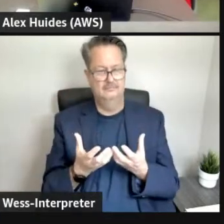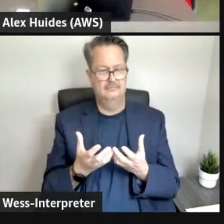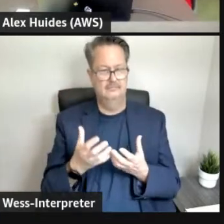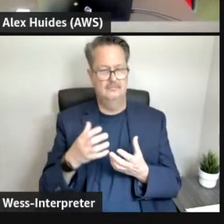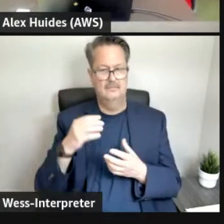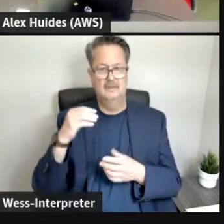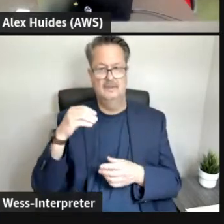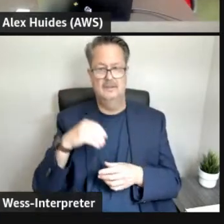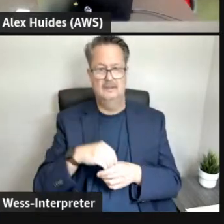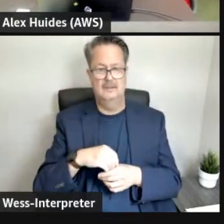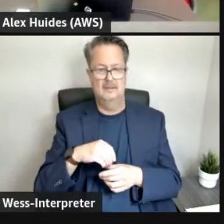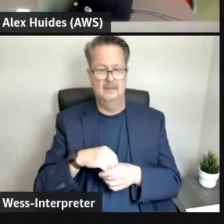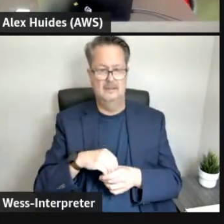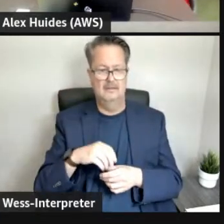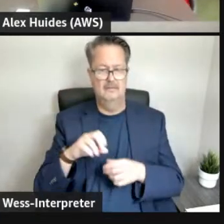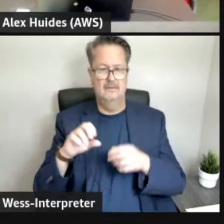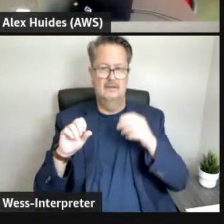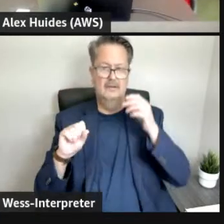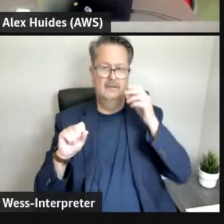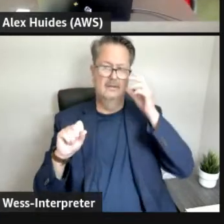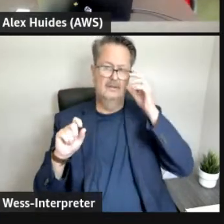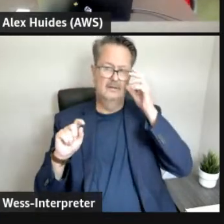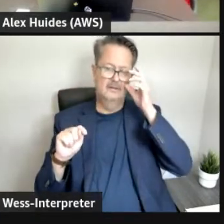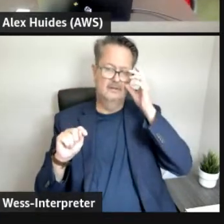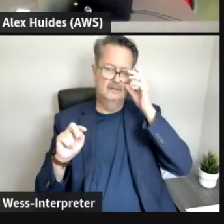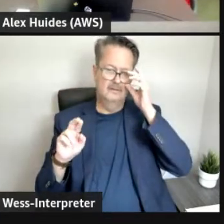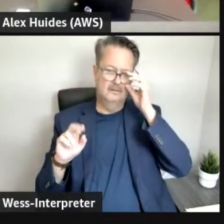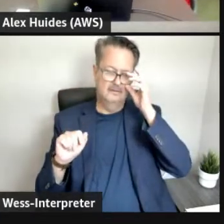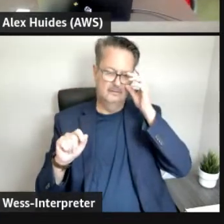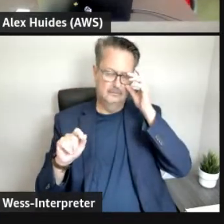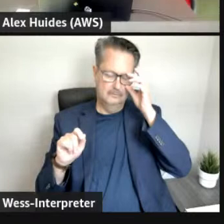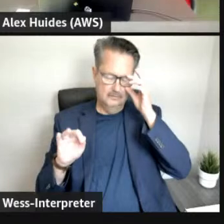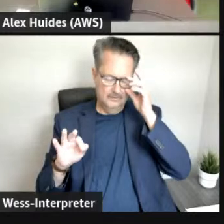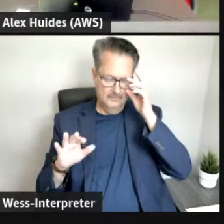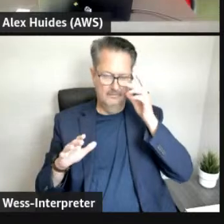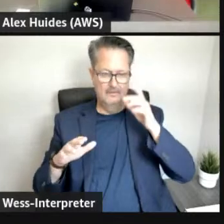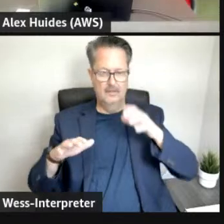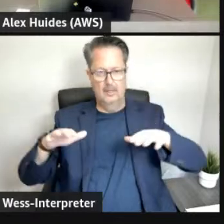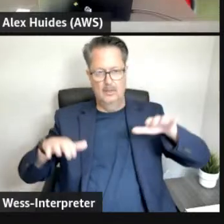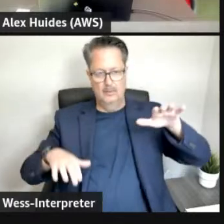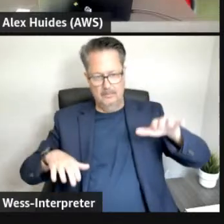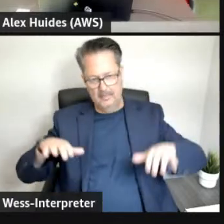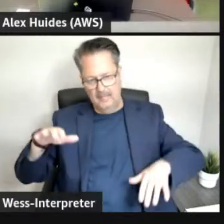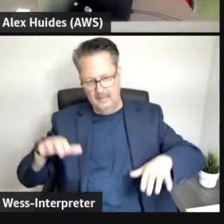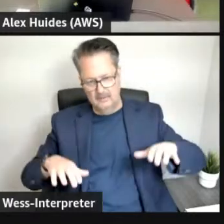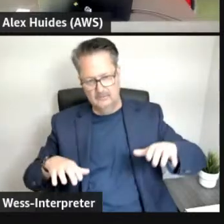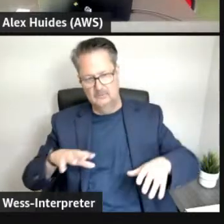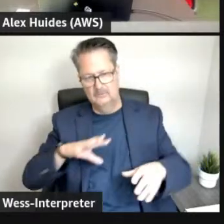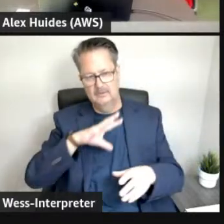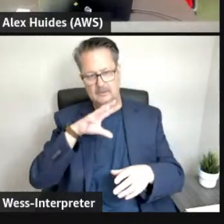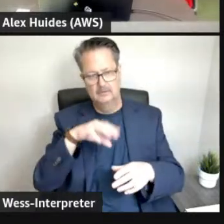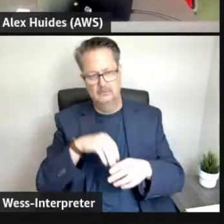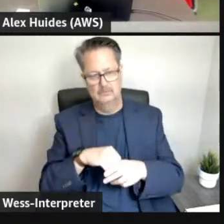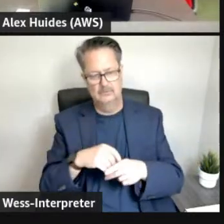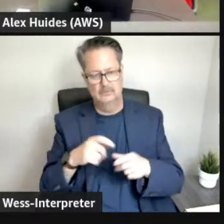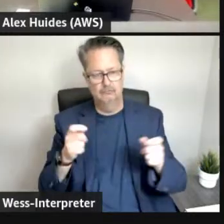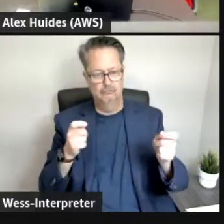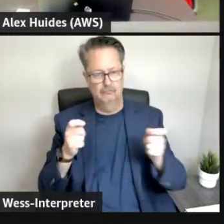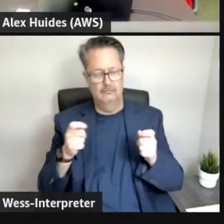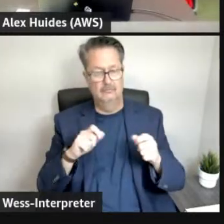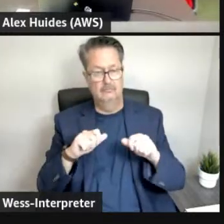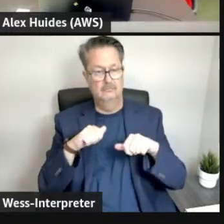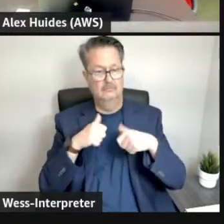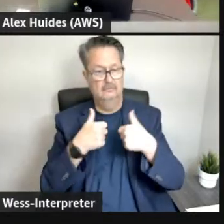is, again, dealt with by load balancers or ingress controllers. The challenge here,